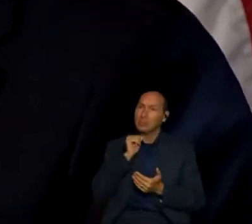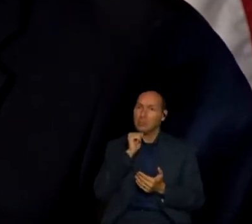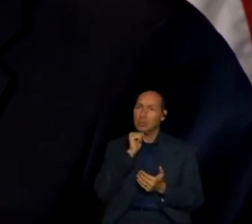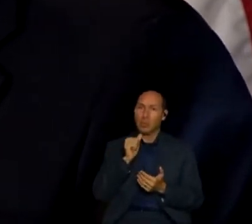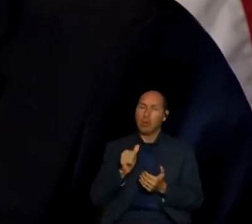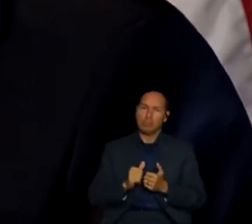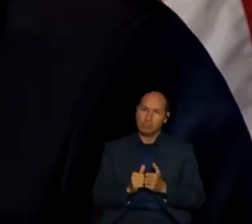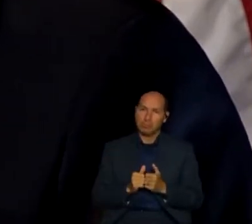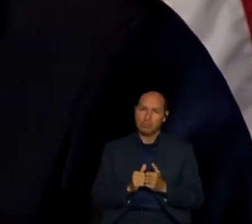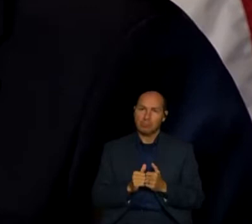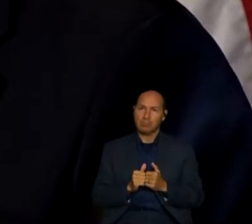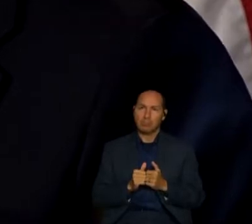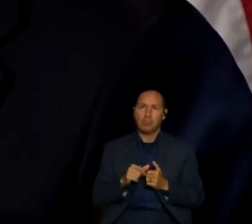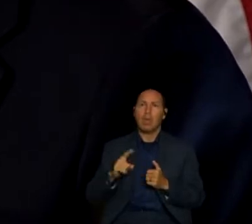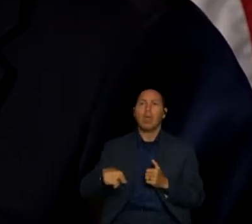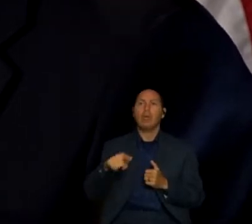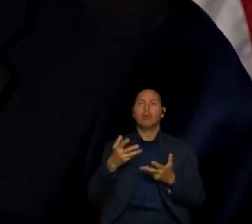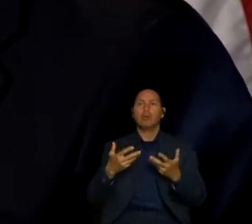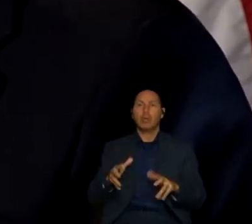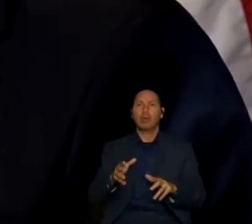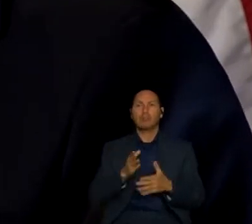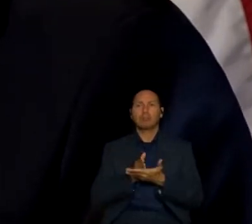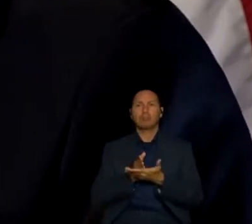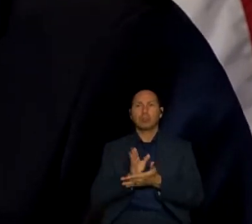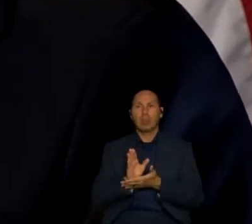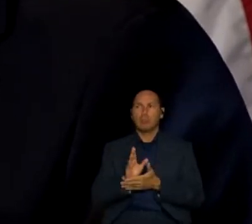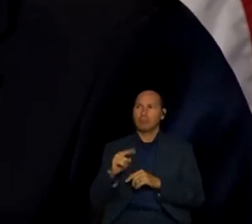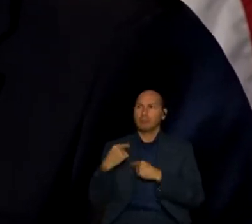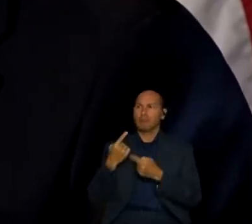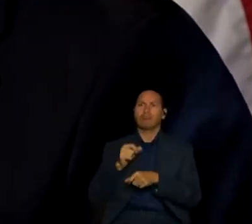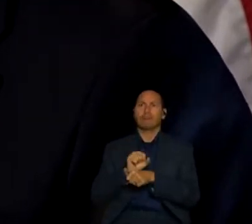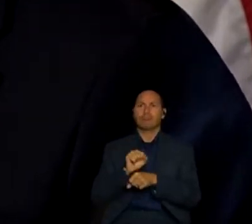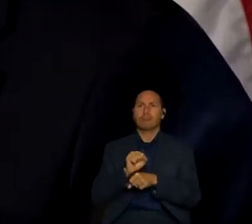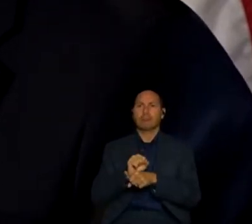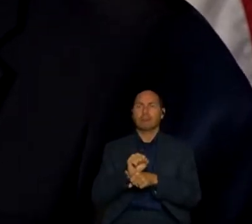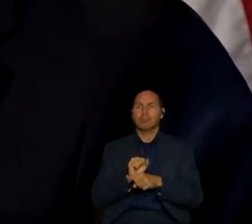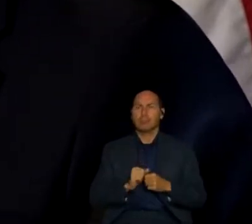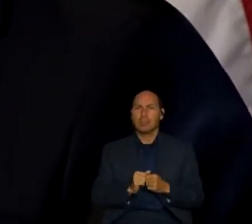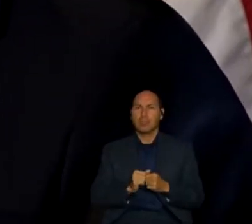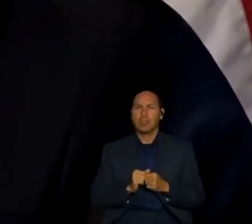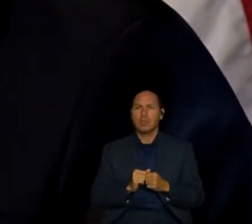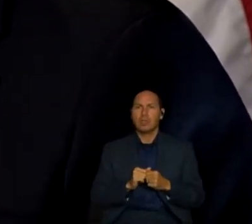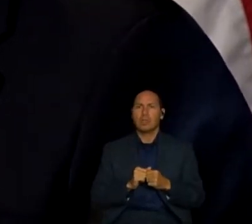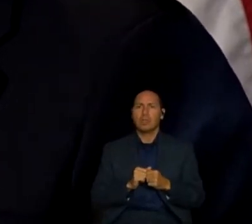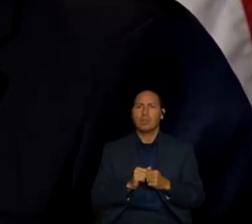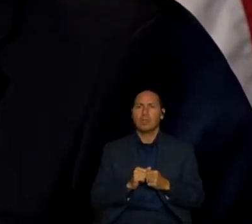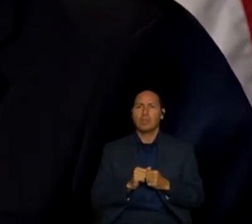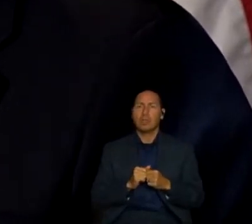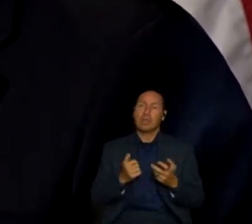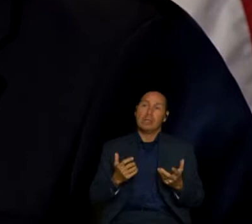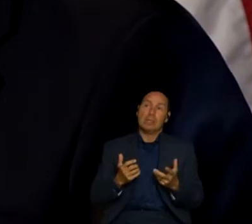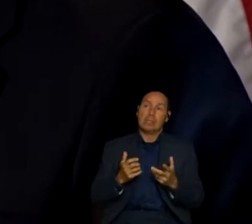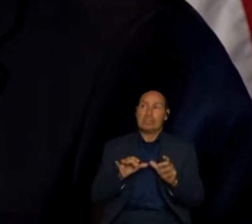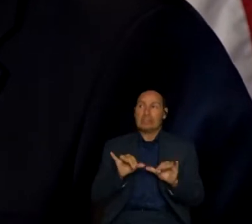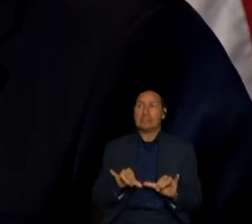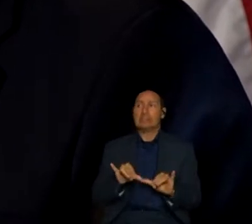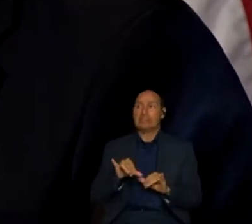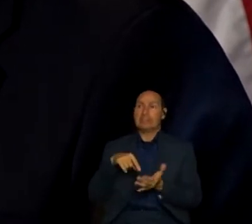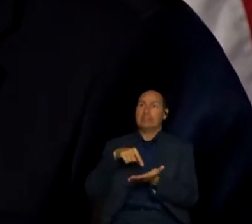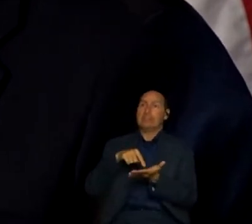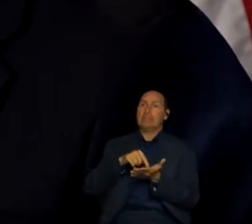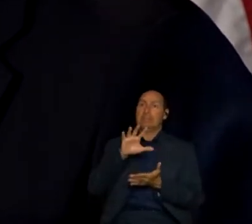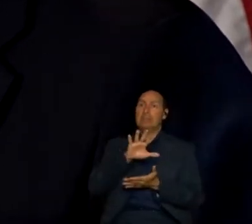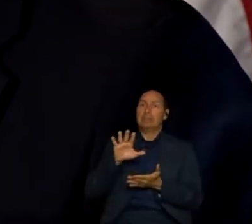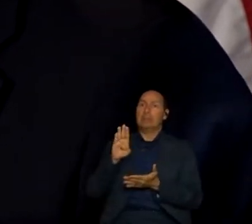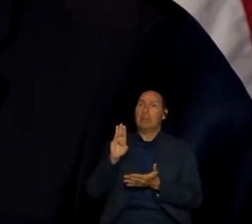earned by government employees and retirees, despite the fact that there were over $55 billion in